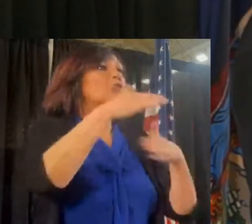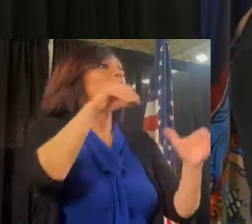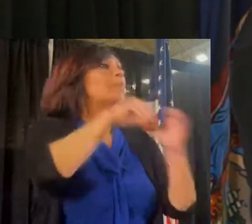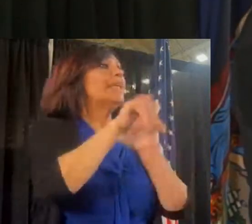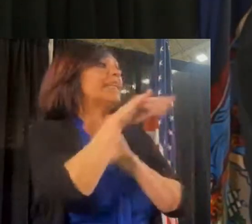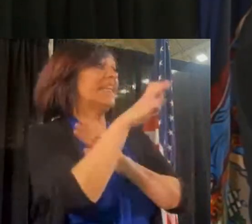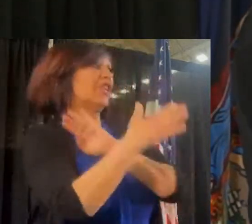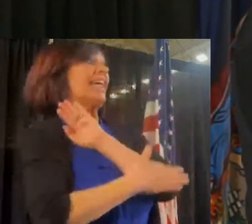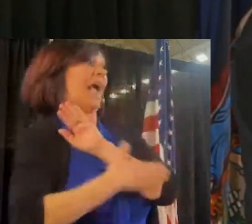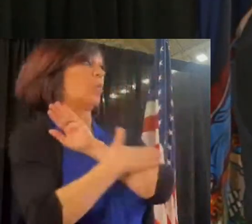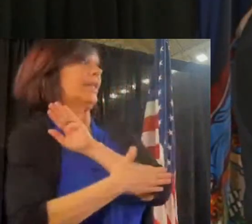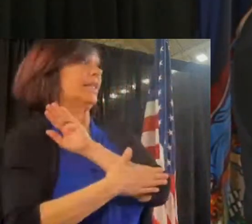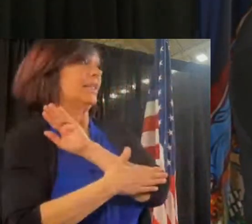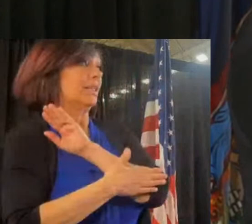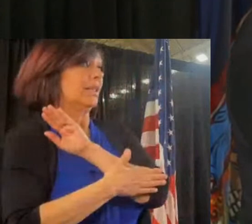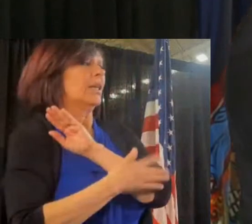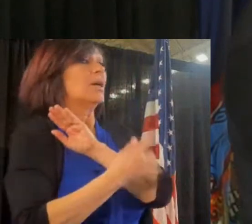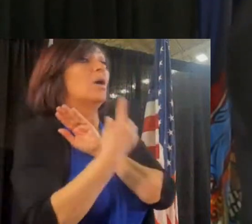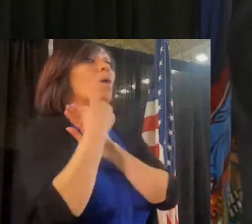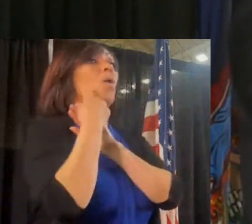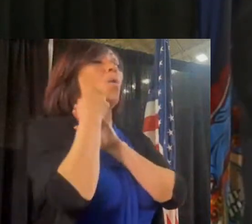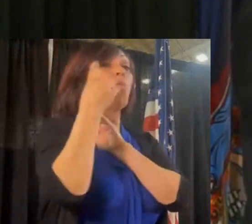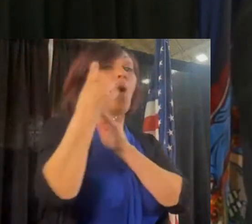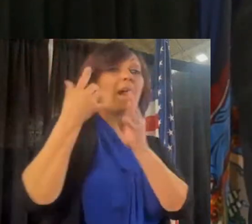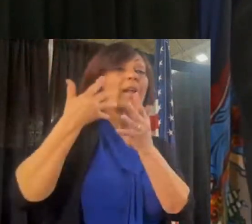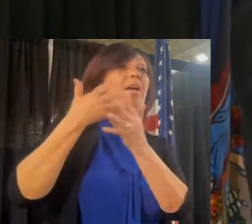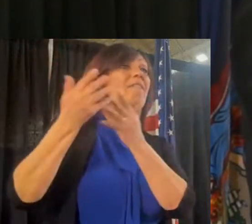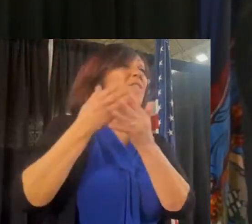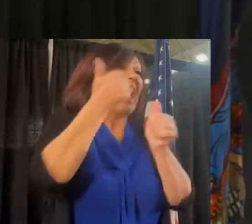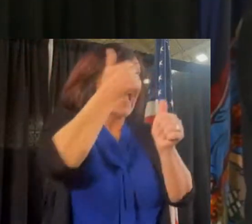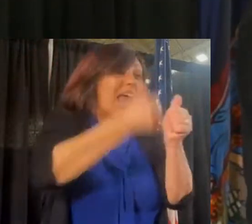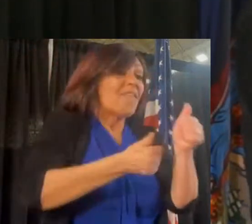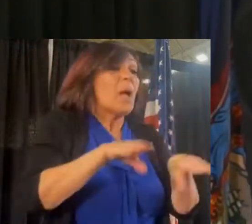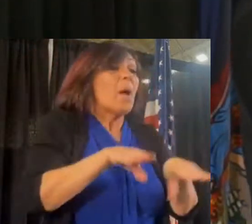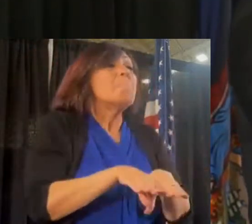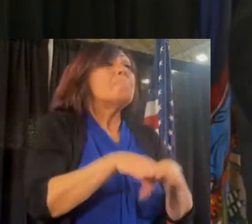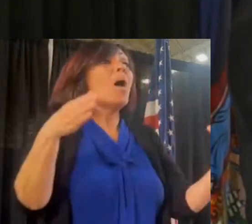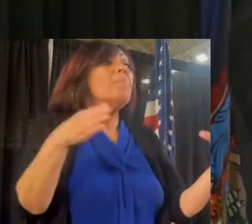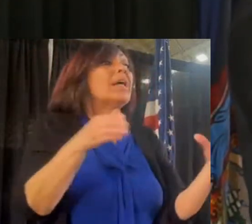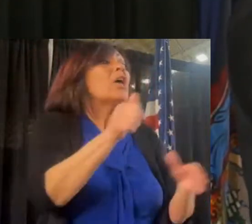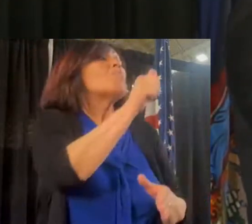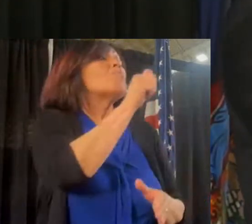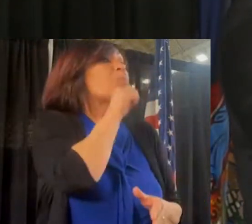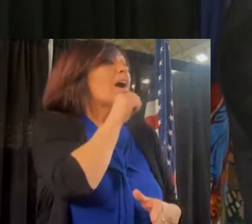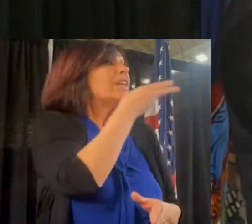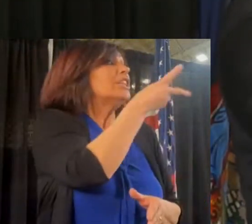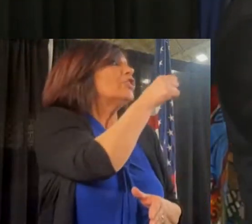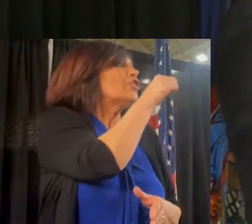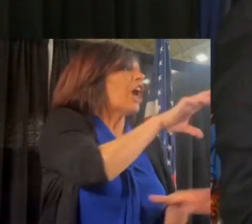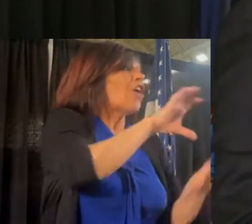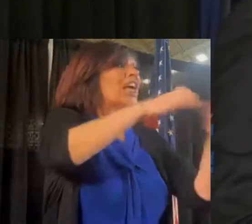County. That is one mobile filter system for every public, private, charter classroom across the